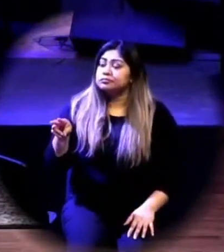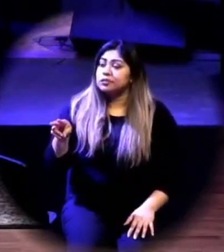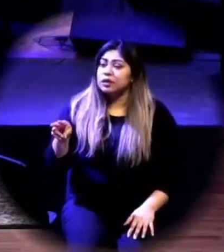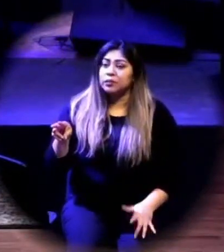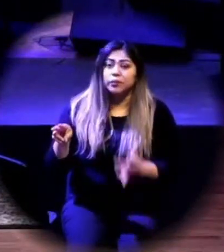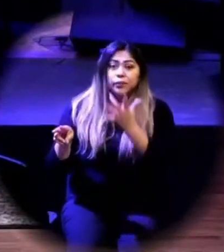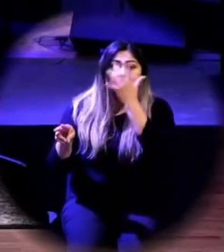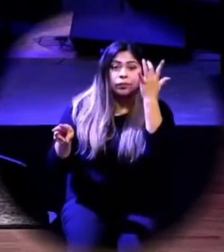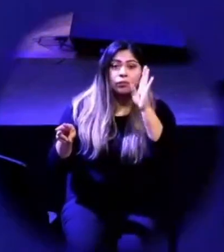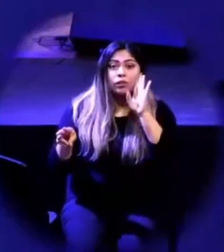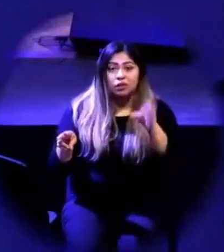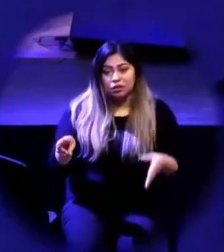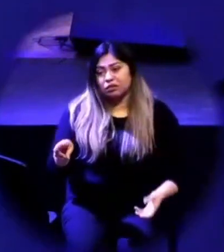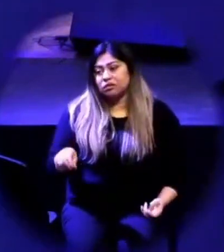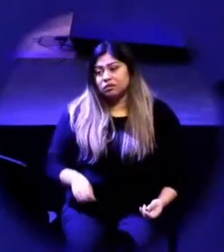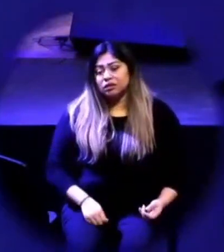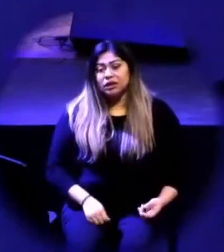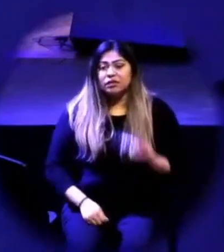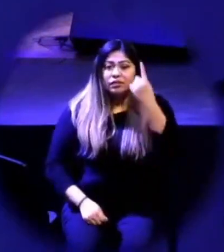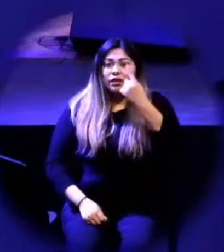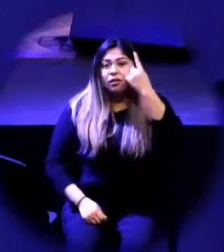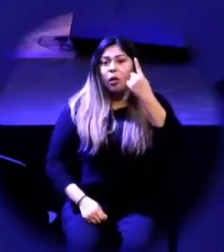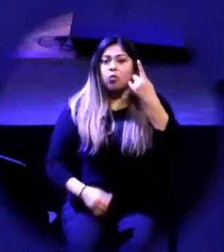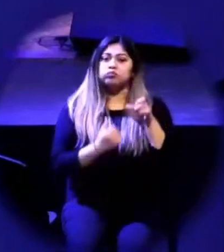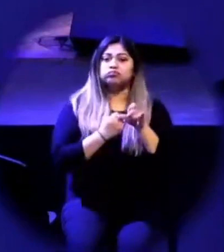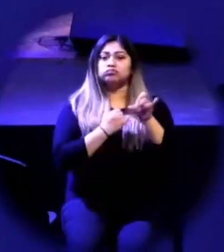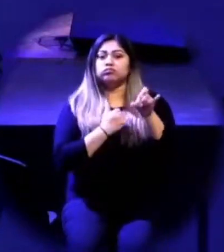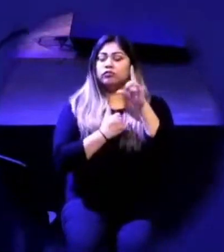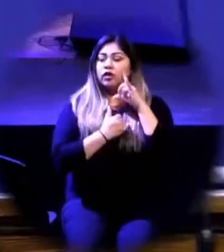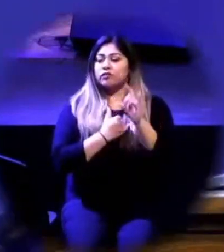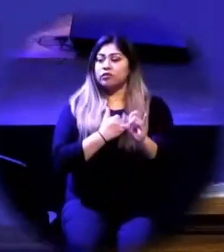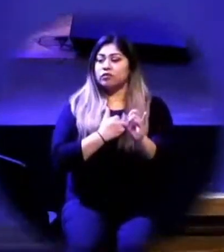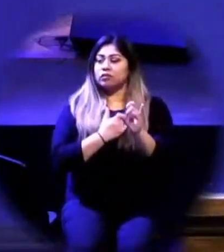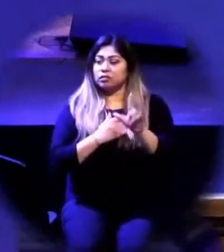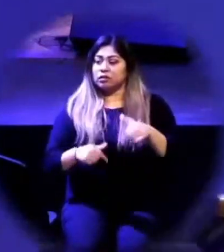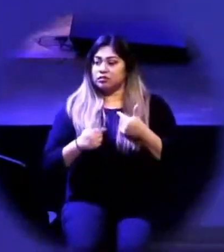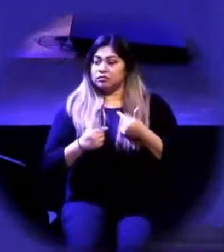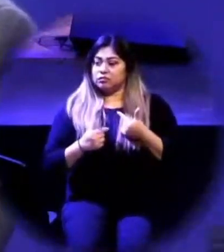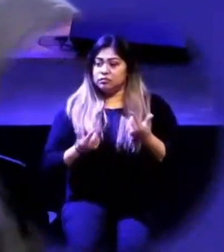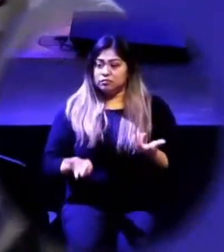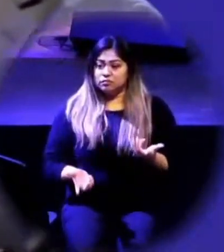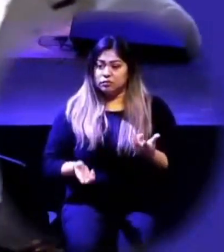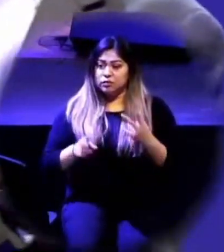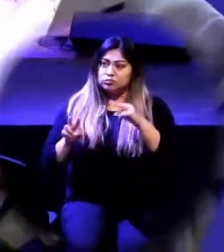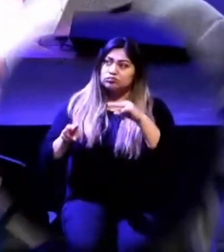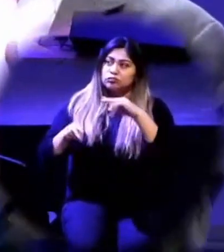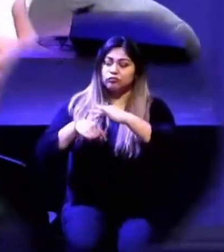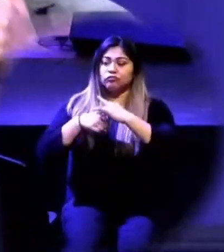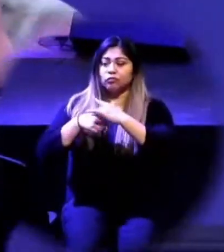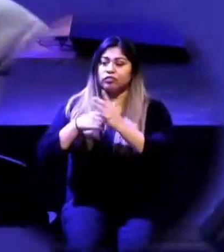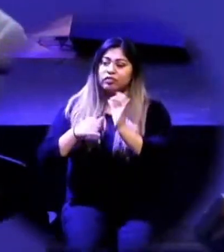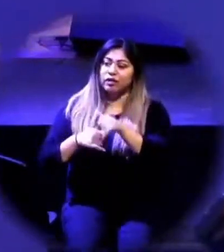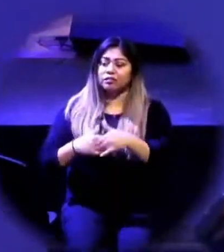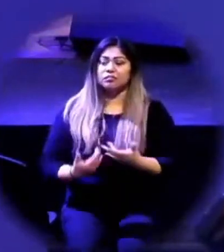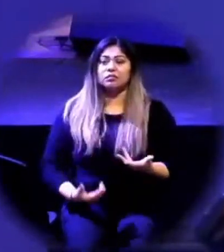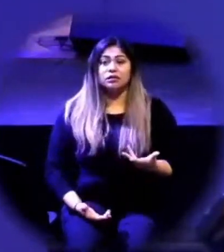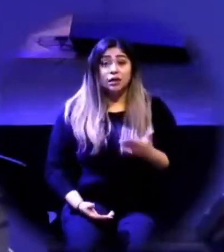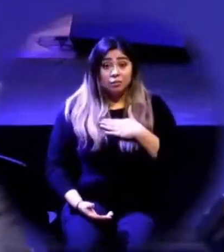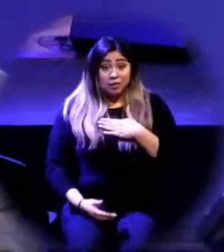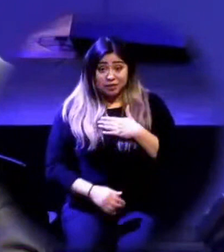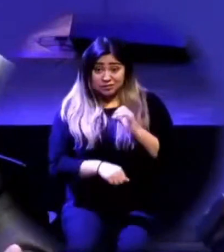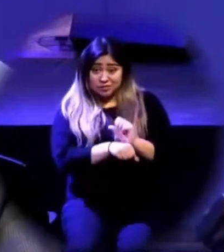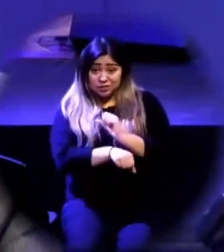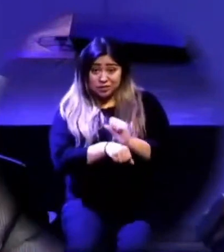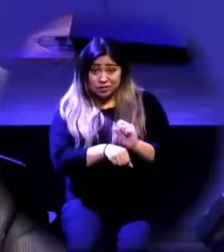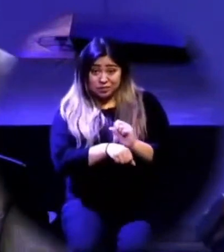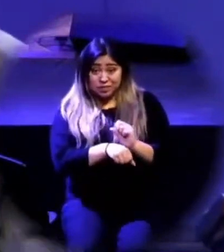remains fixed in our minds. I know this. The very nature of my job means that I have a front row